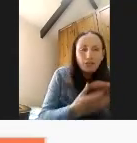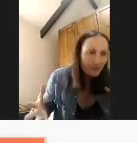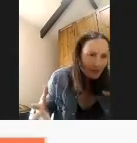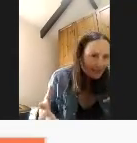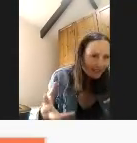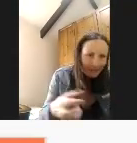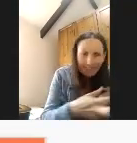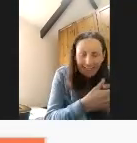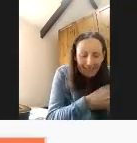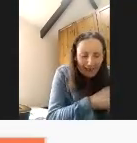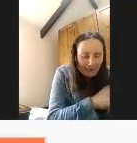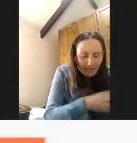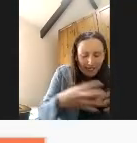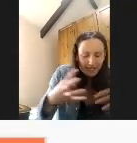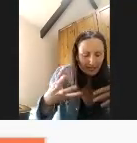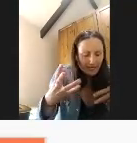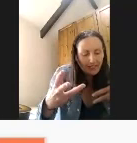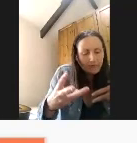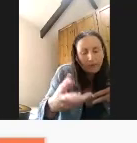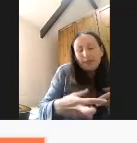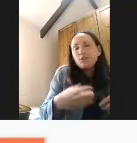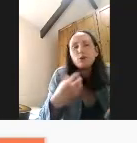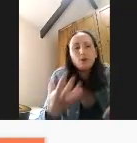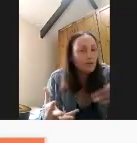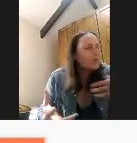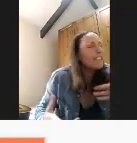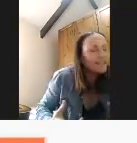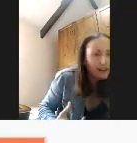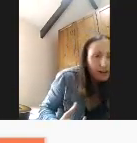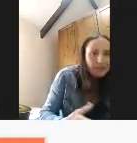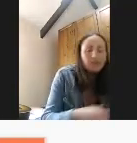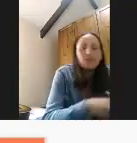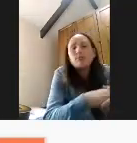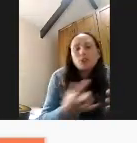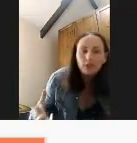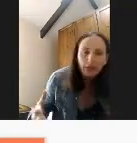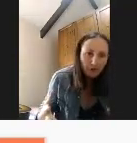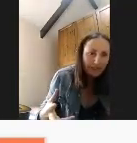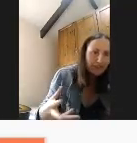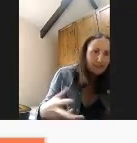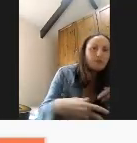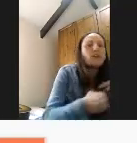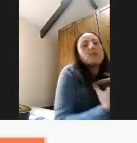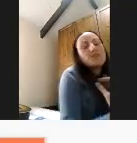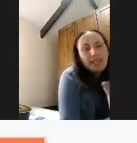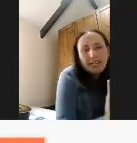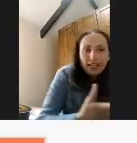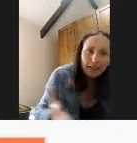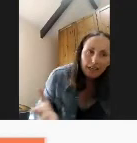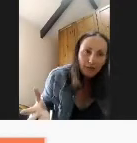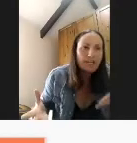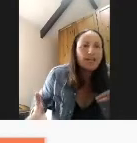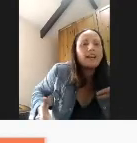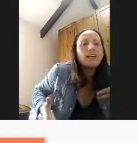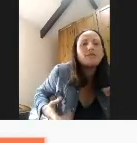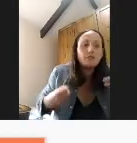Those kind of farming systems they will have smaller, more regular harvests of a much greater variety of crops.